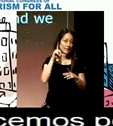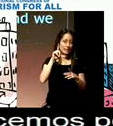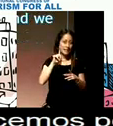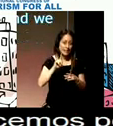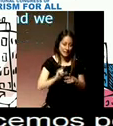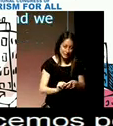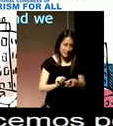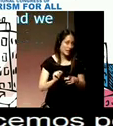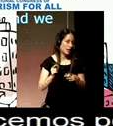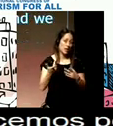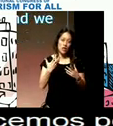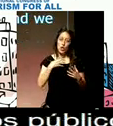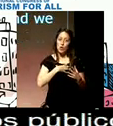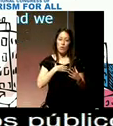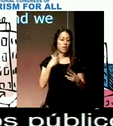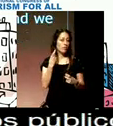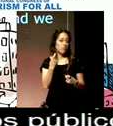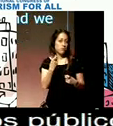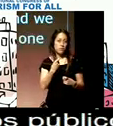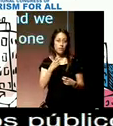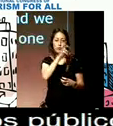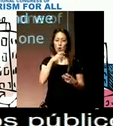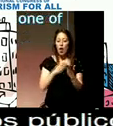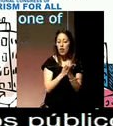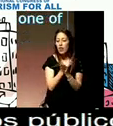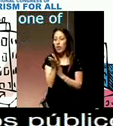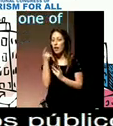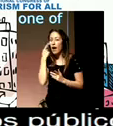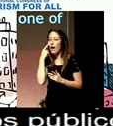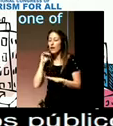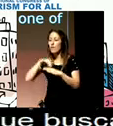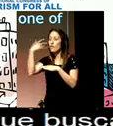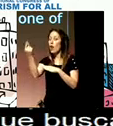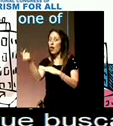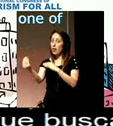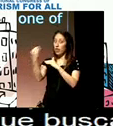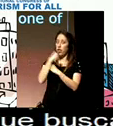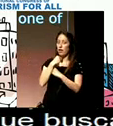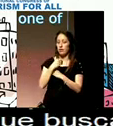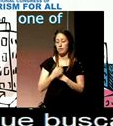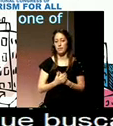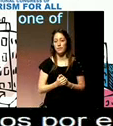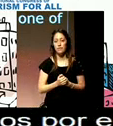course, one of the reasons why we do it. But the other reason, which is